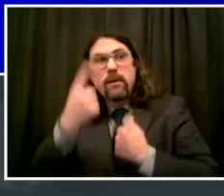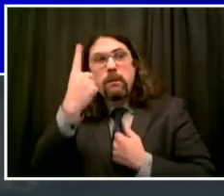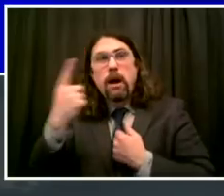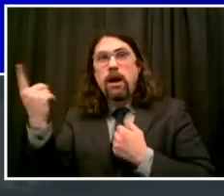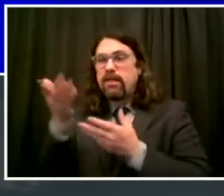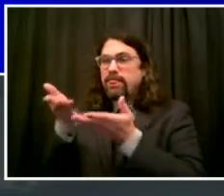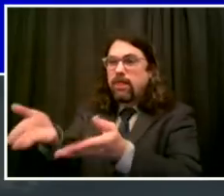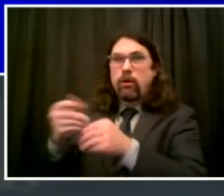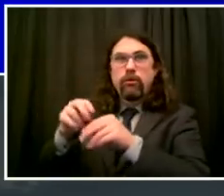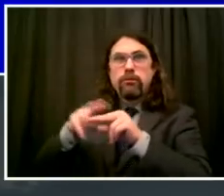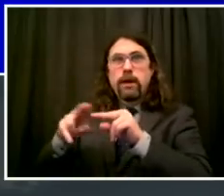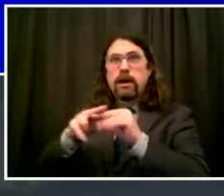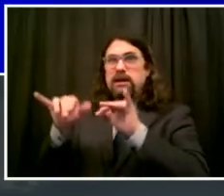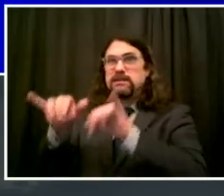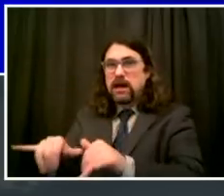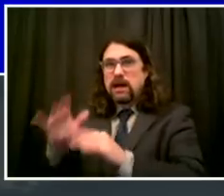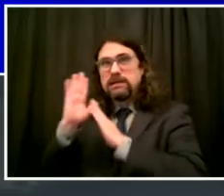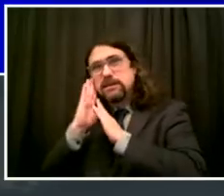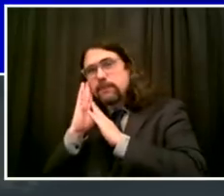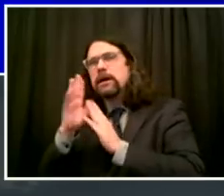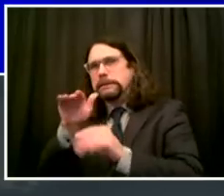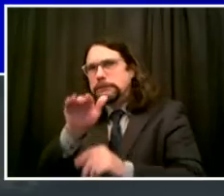261 homeless individuals were engaged.